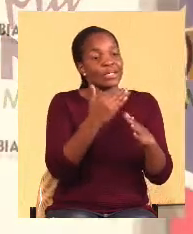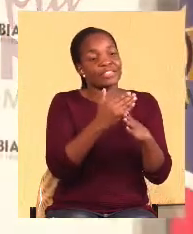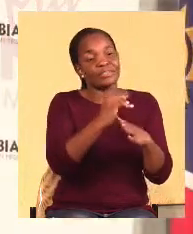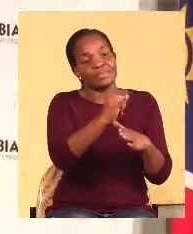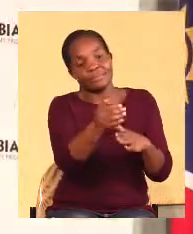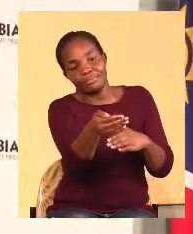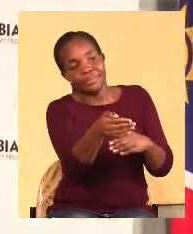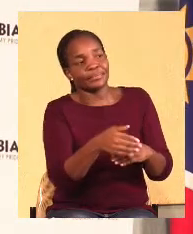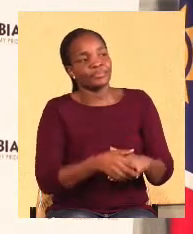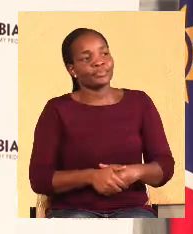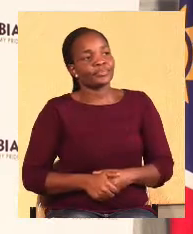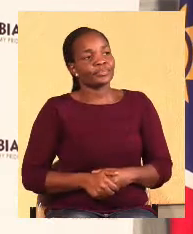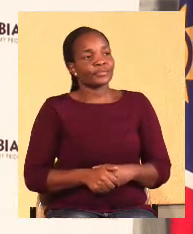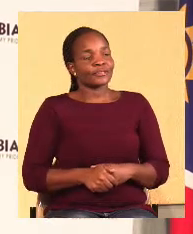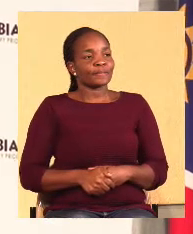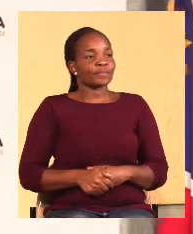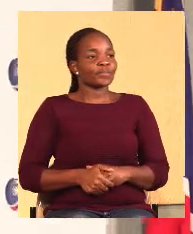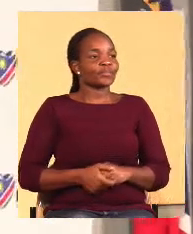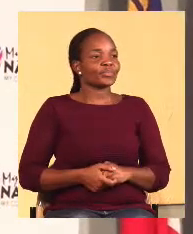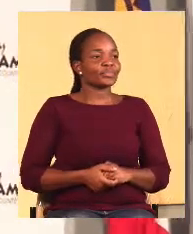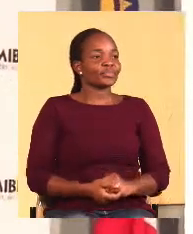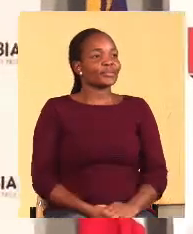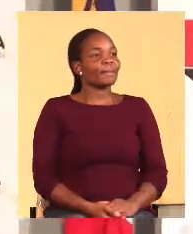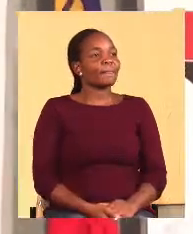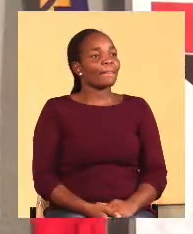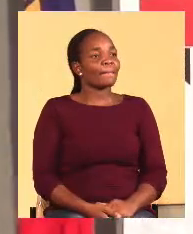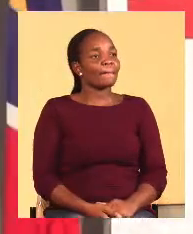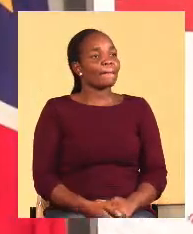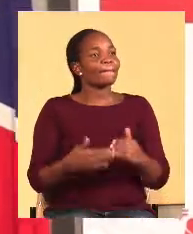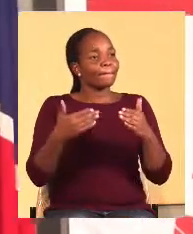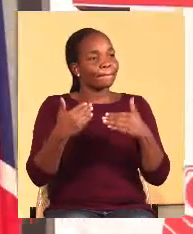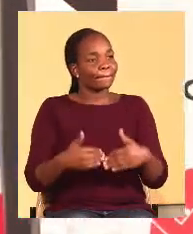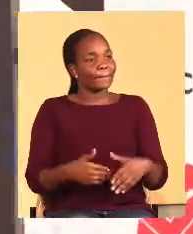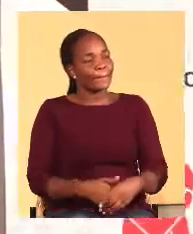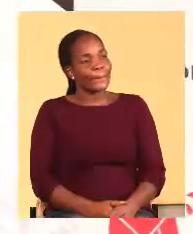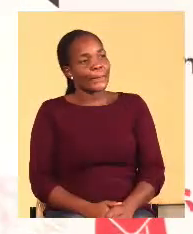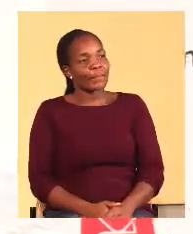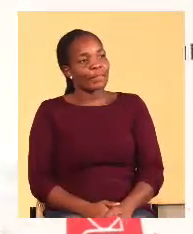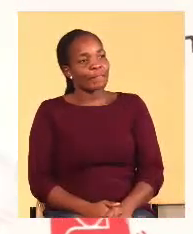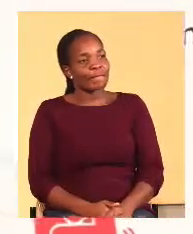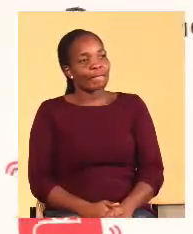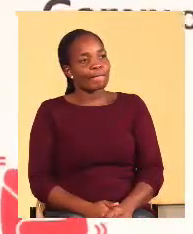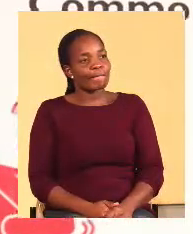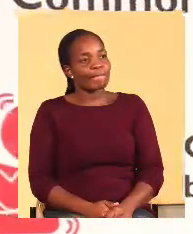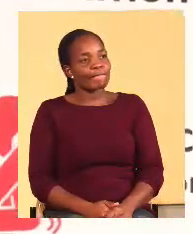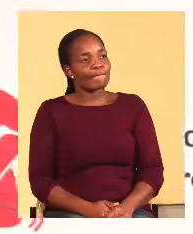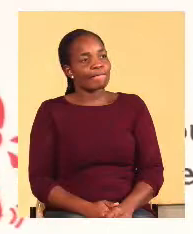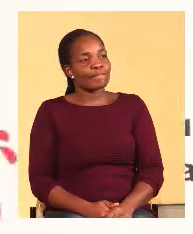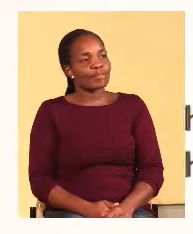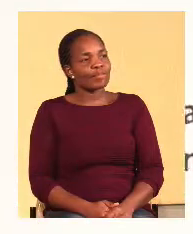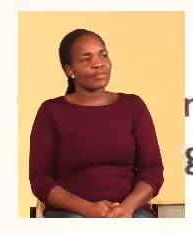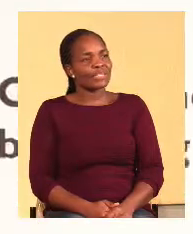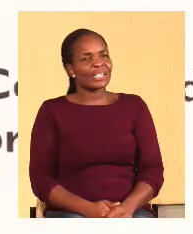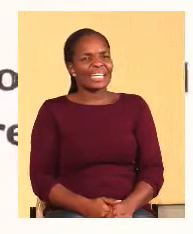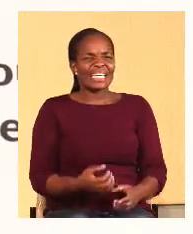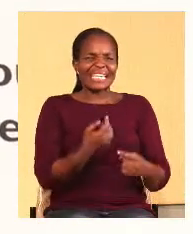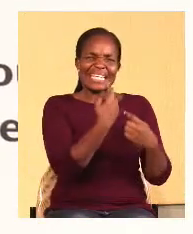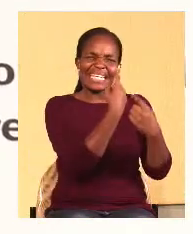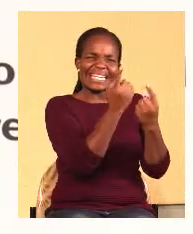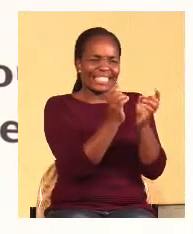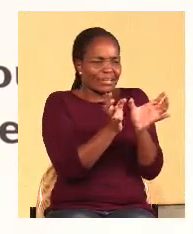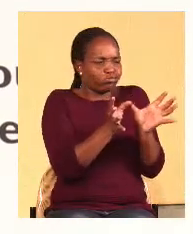Minister. John. Madam Minister, excuse me. No worries. John, I just want to say we must remember whatever gathering